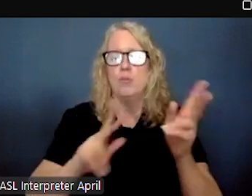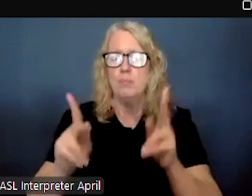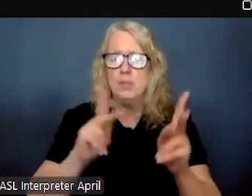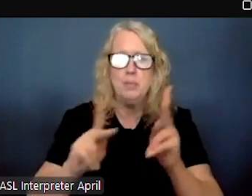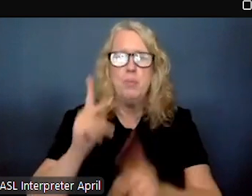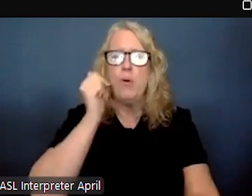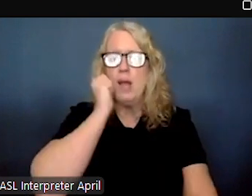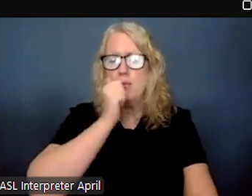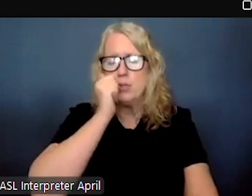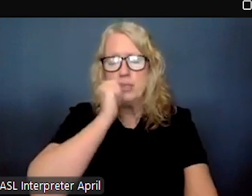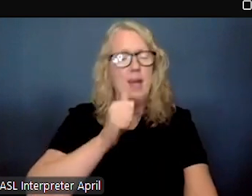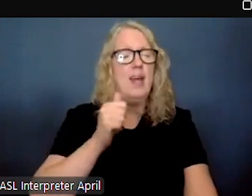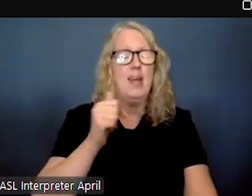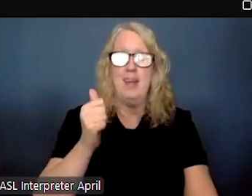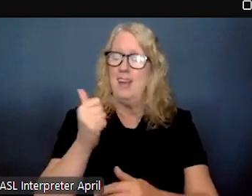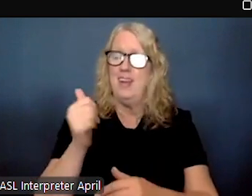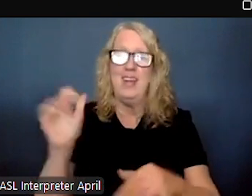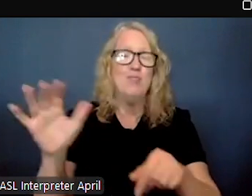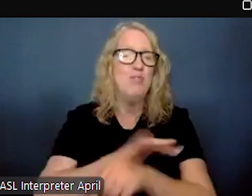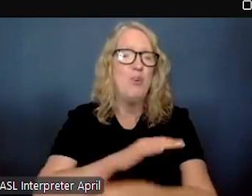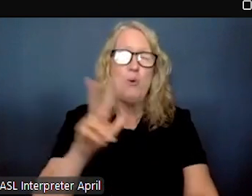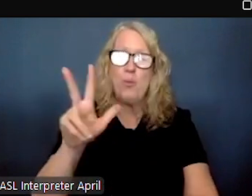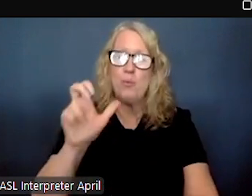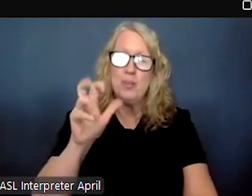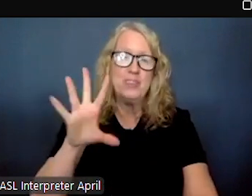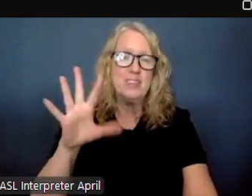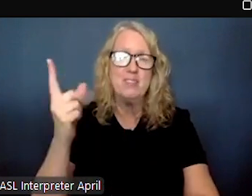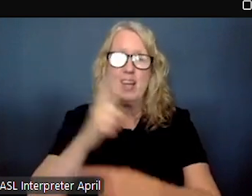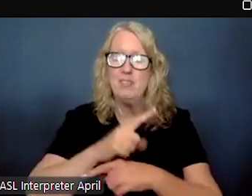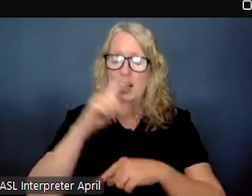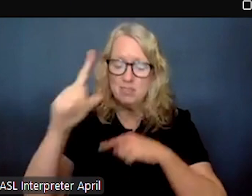out, 365 days a year.